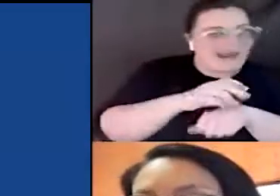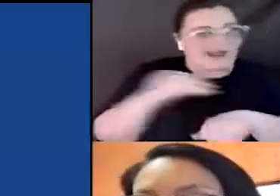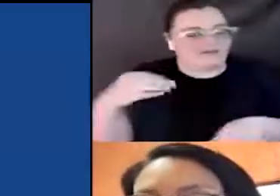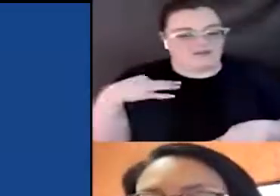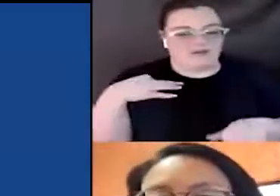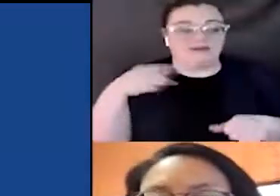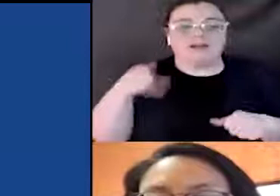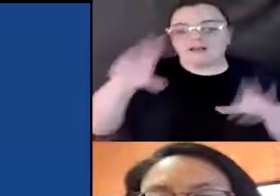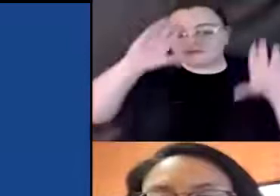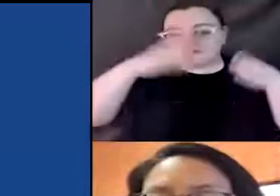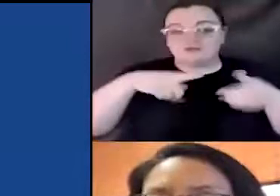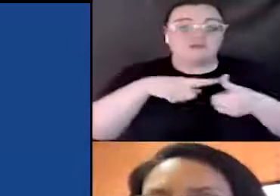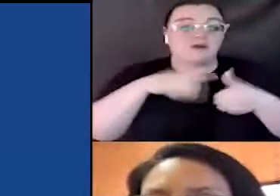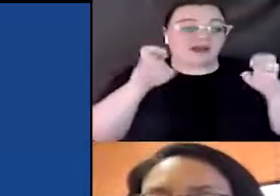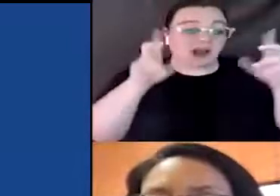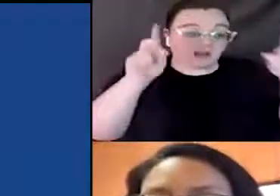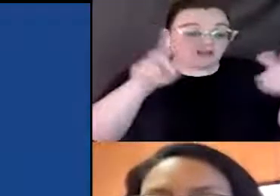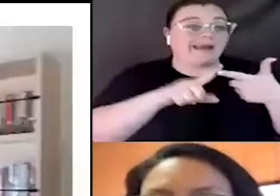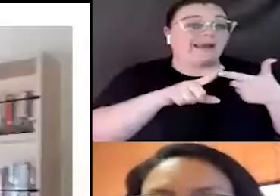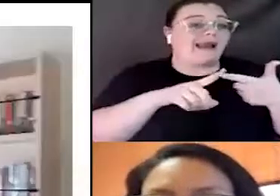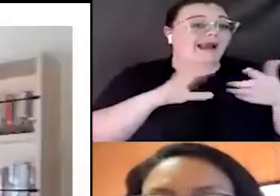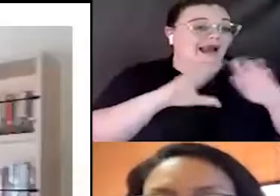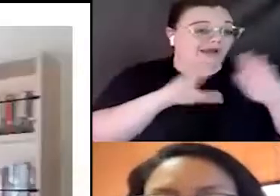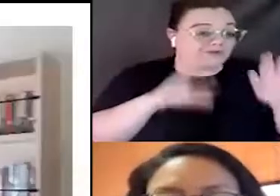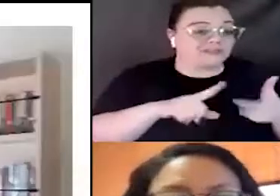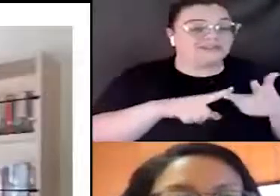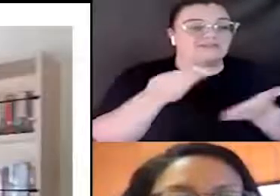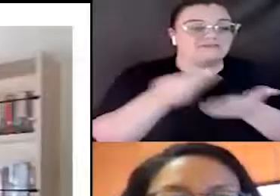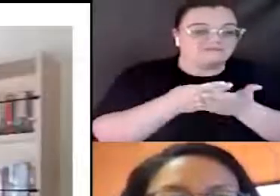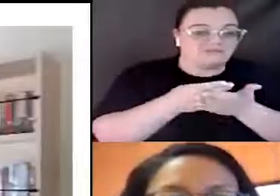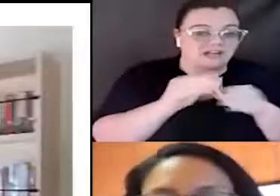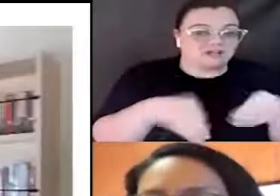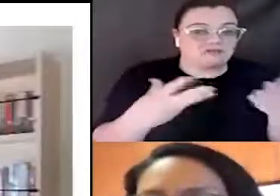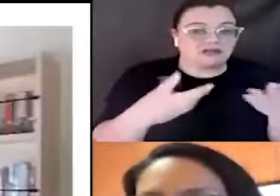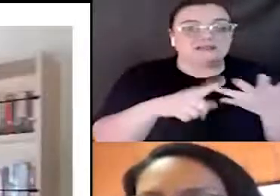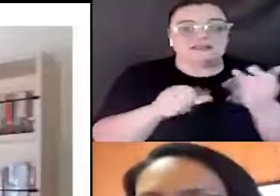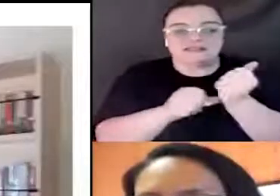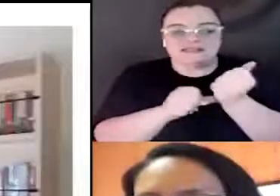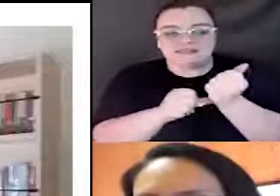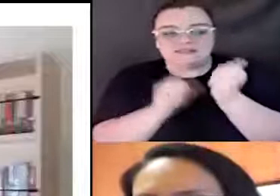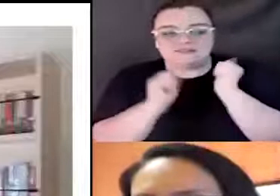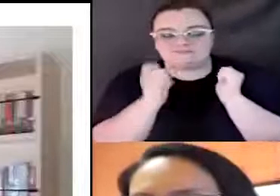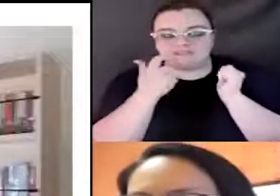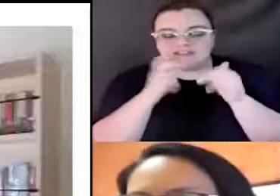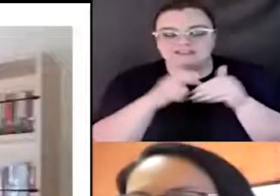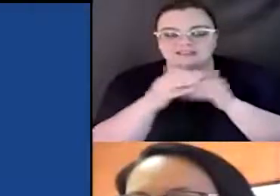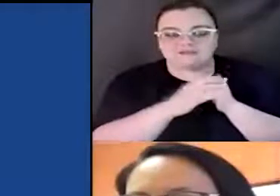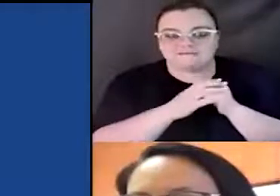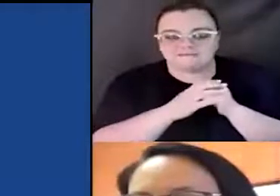categories of service include education, housing, financial crisis assistance. Oh, I just got moved. I cannot finish